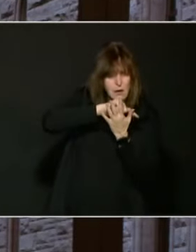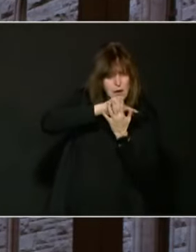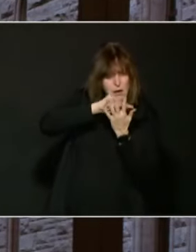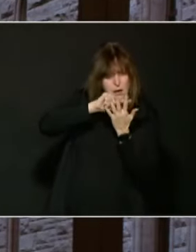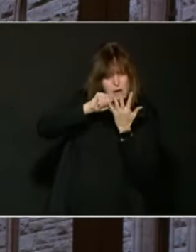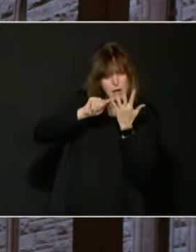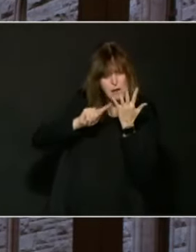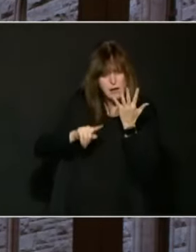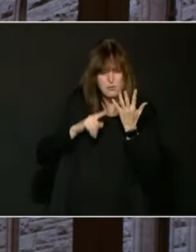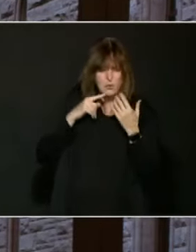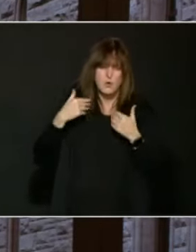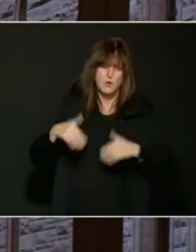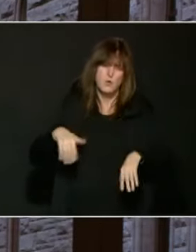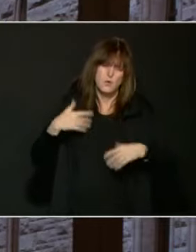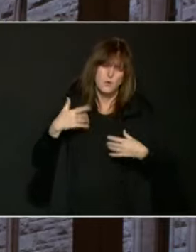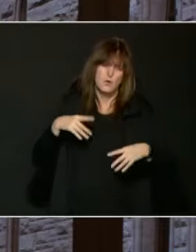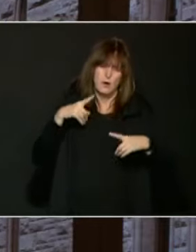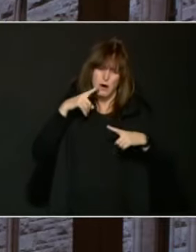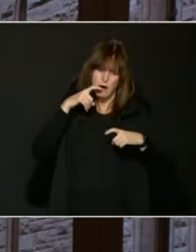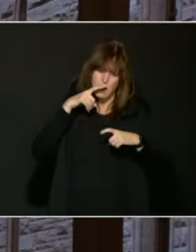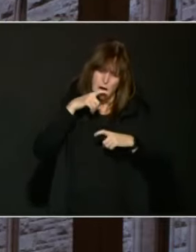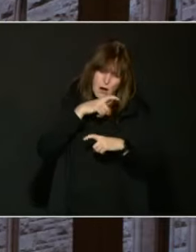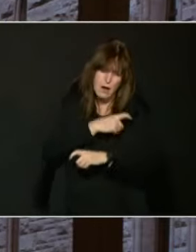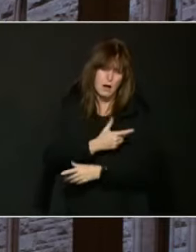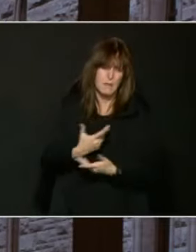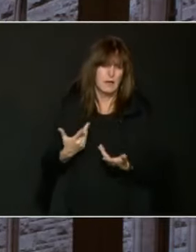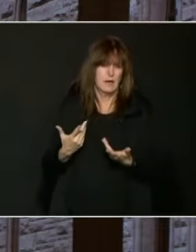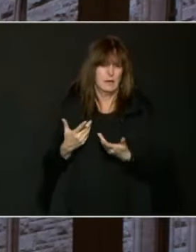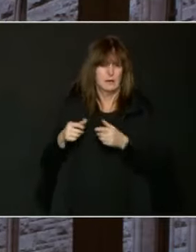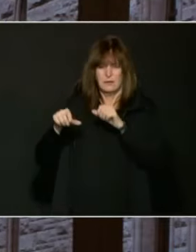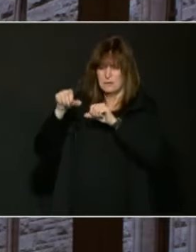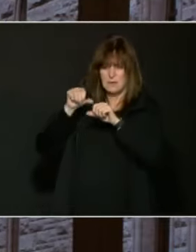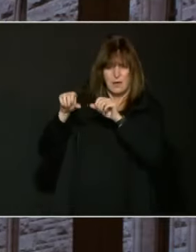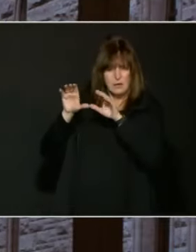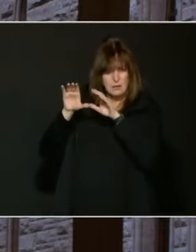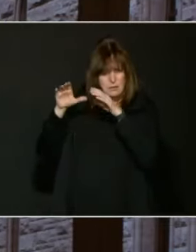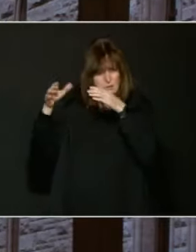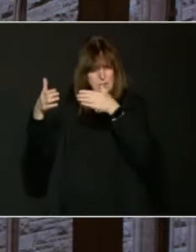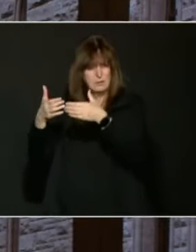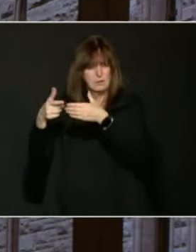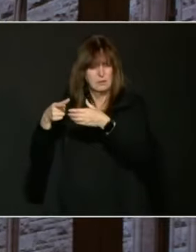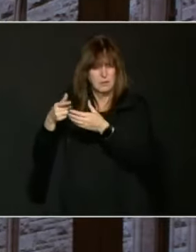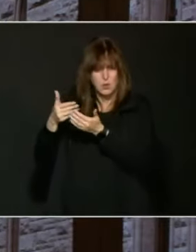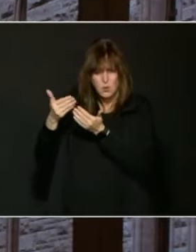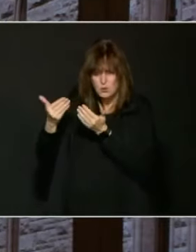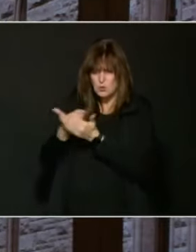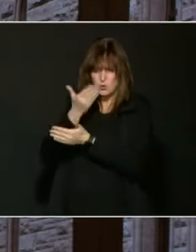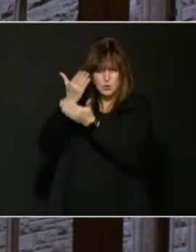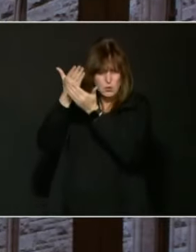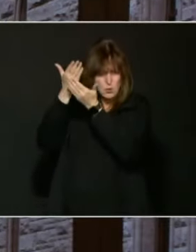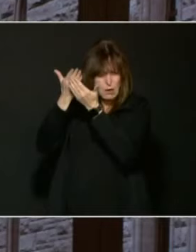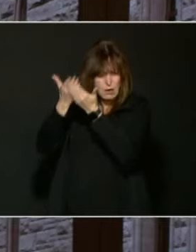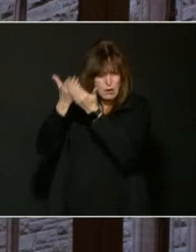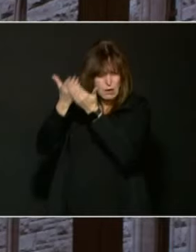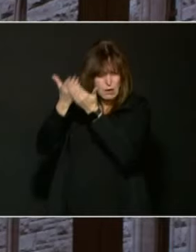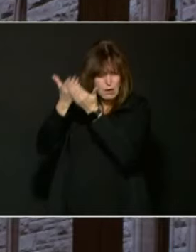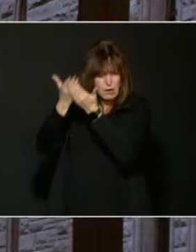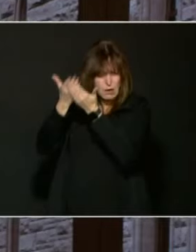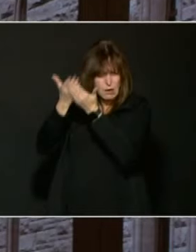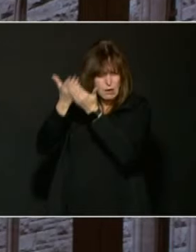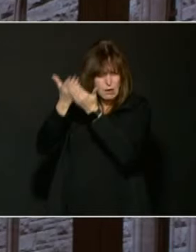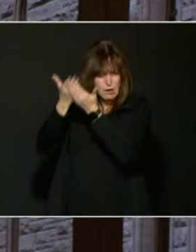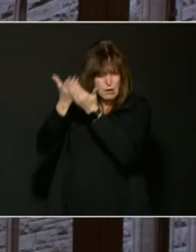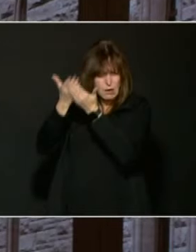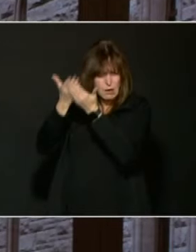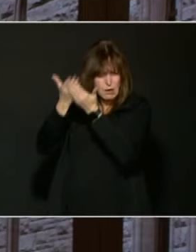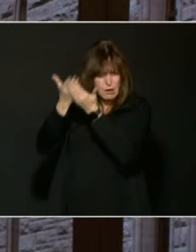matter. We're continually getting update from the science table and things like the precautionary principle and how does it apply, and using my